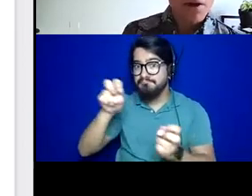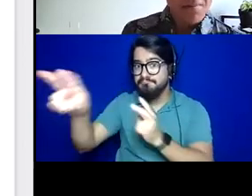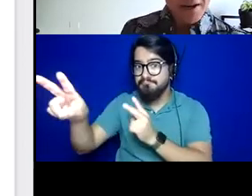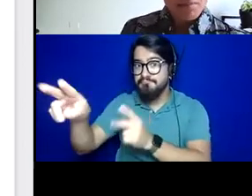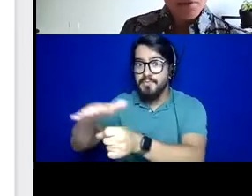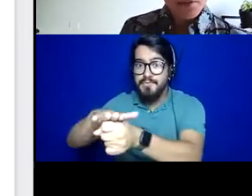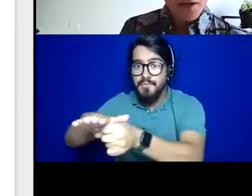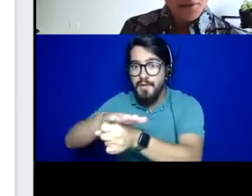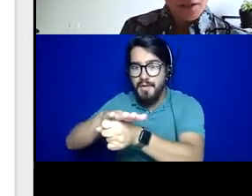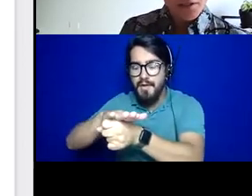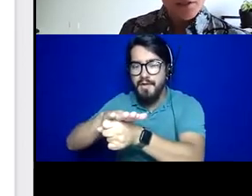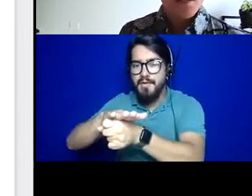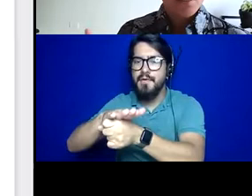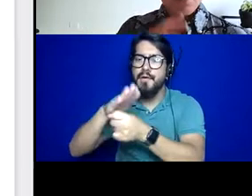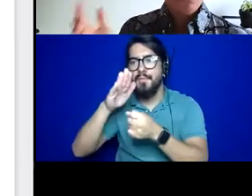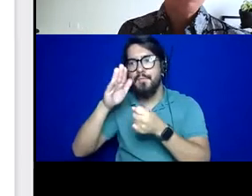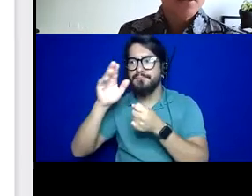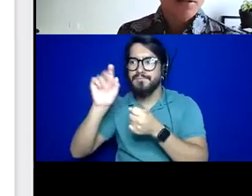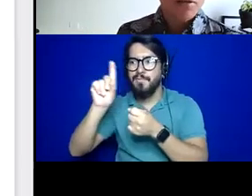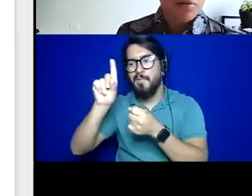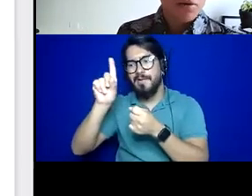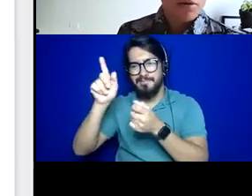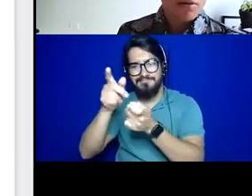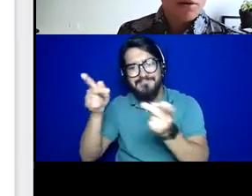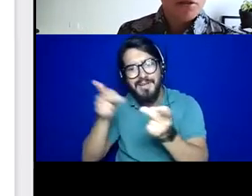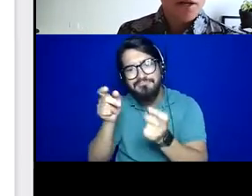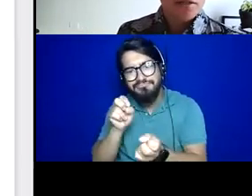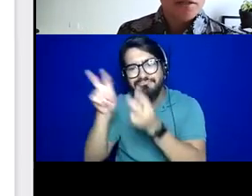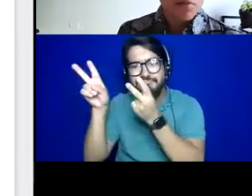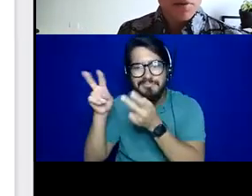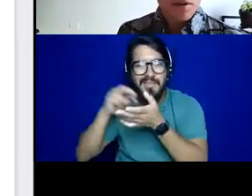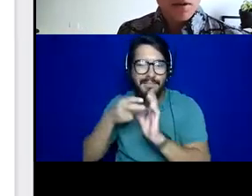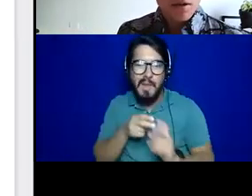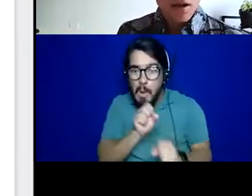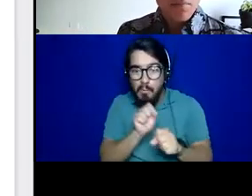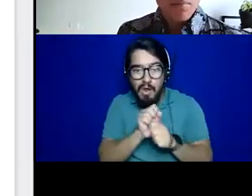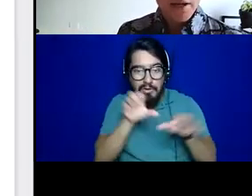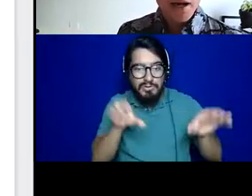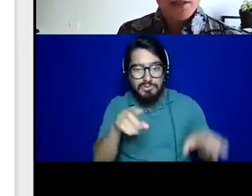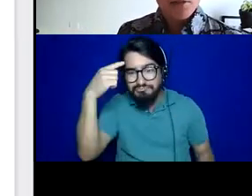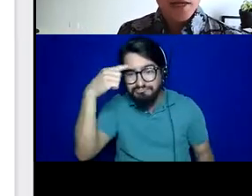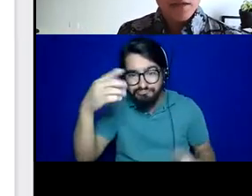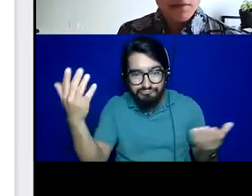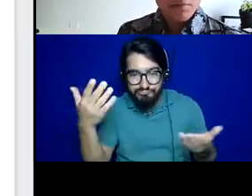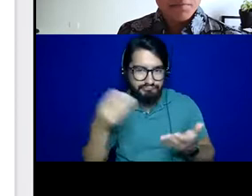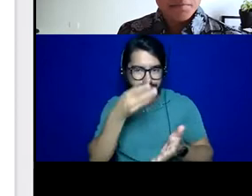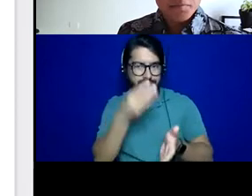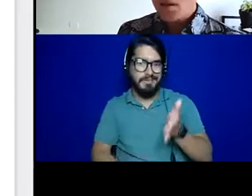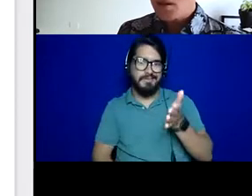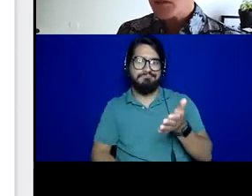where I'm automatically posting my location, then I've sort of undone the work that I was trying to do by not geotagging